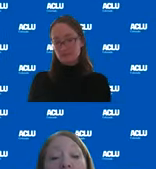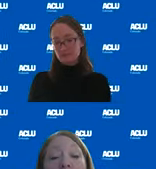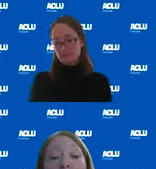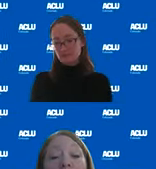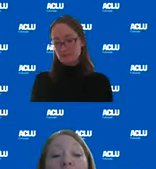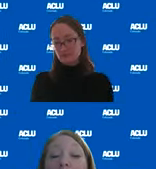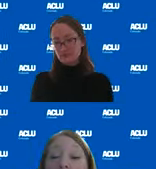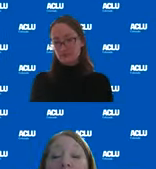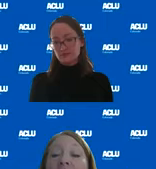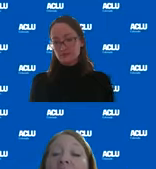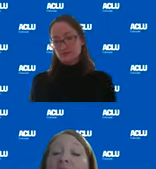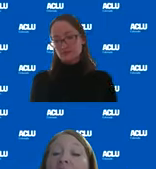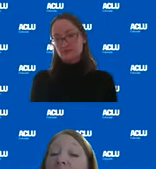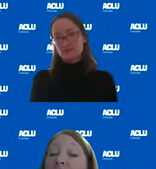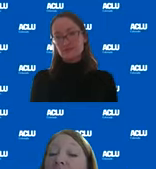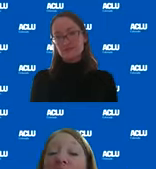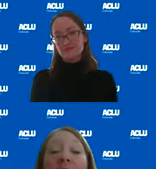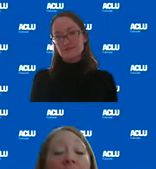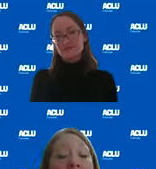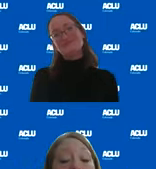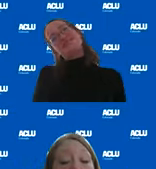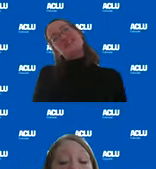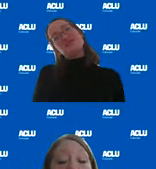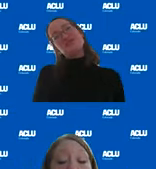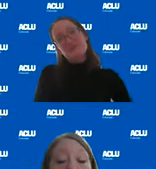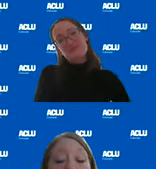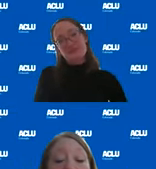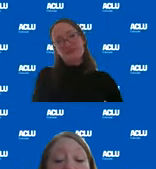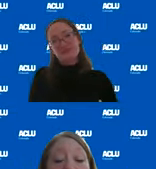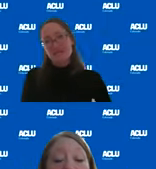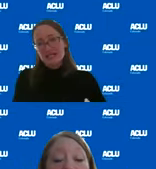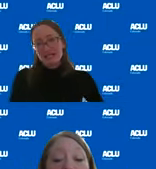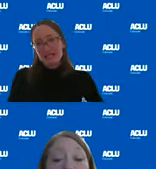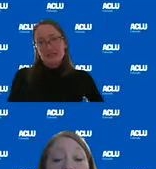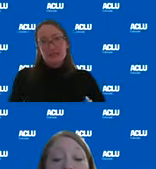more. And that's Sin saying she will send you the link. Thank you. And